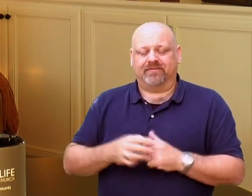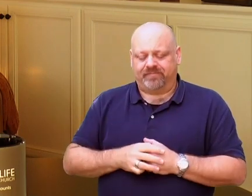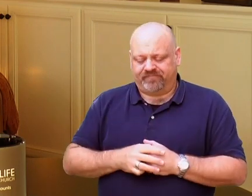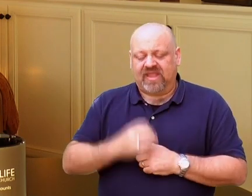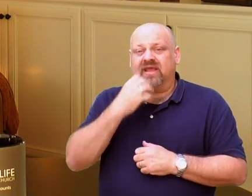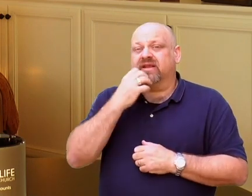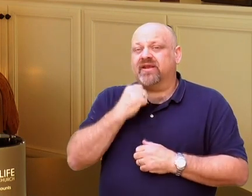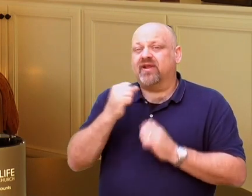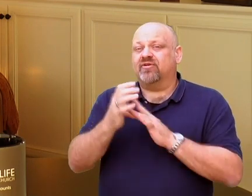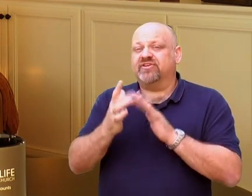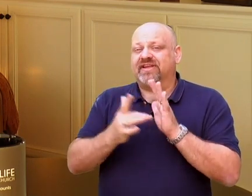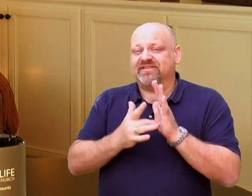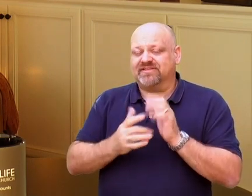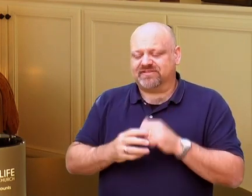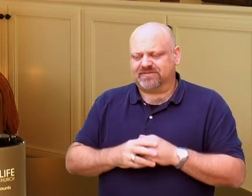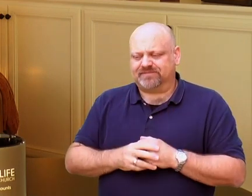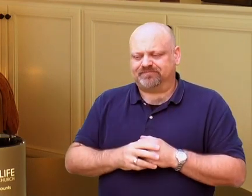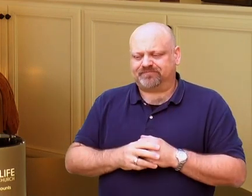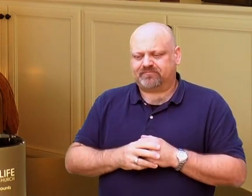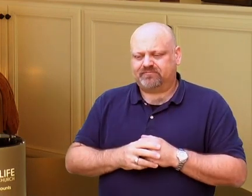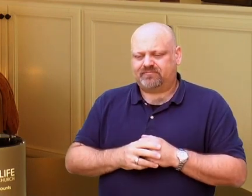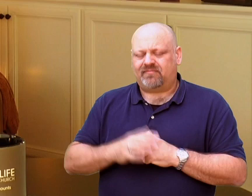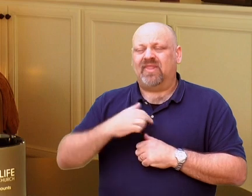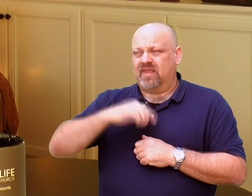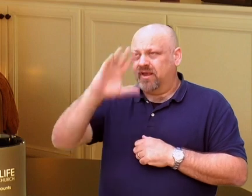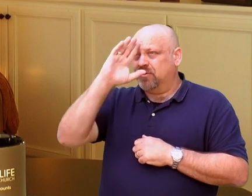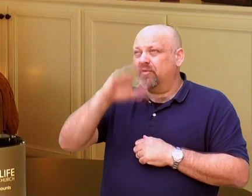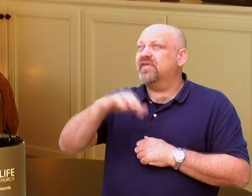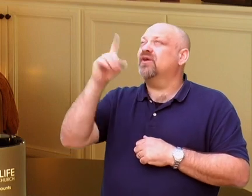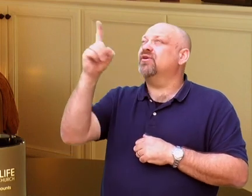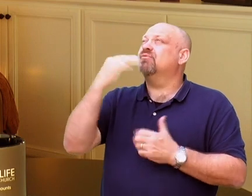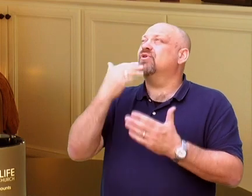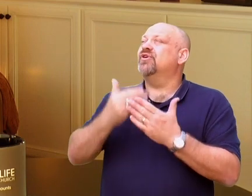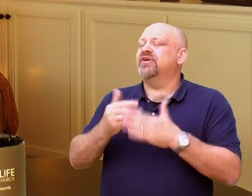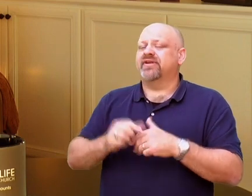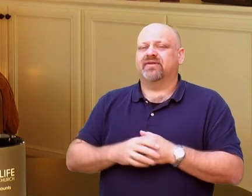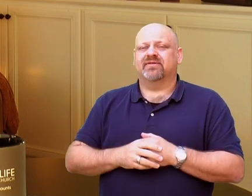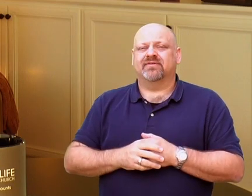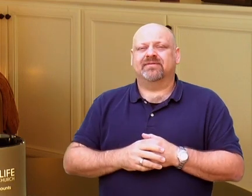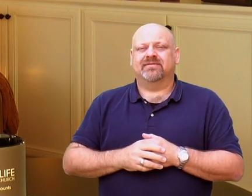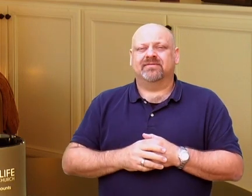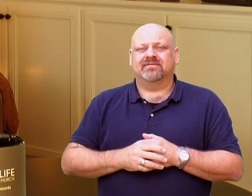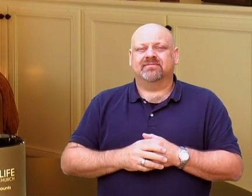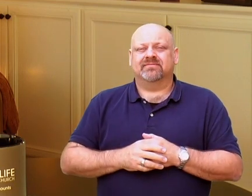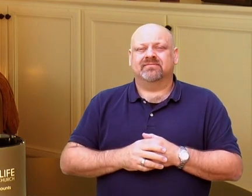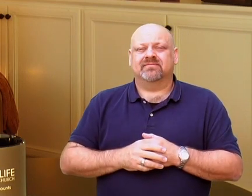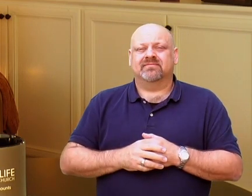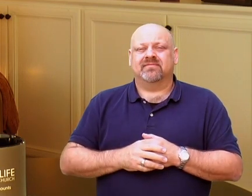you mean it. Dear Jesus, I know that you are good,